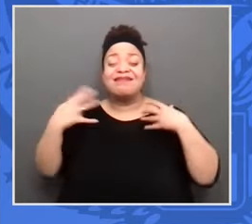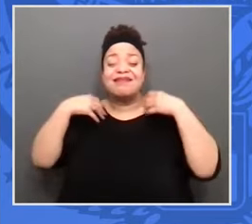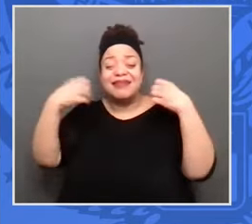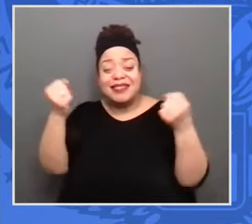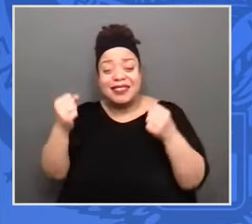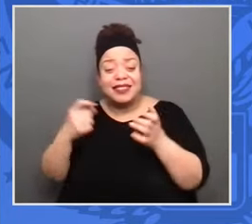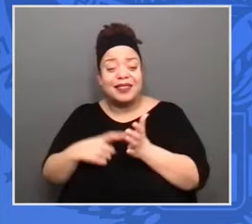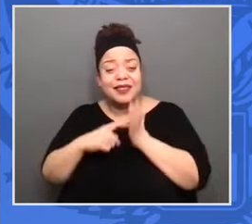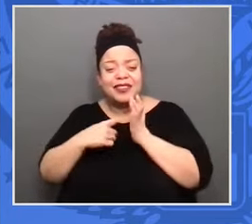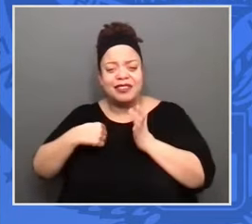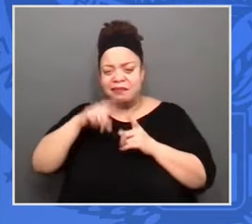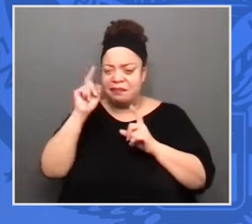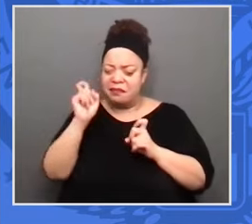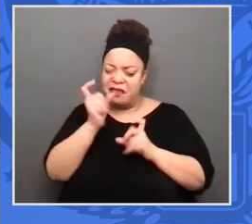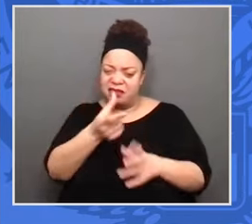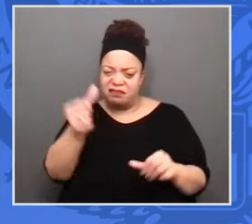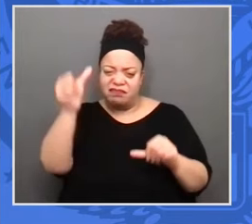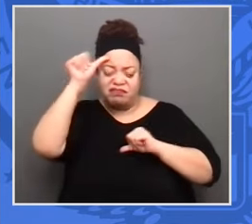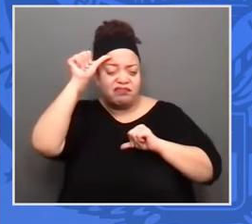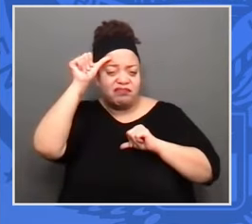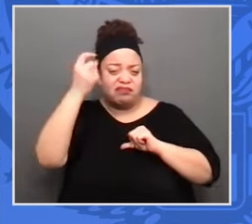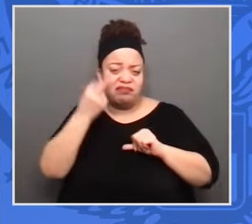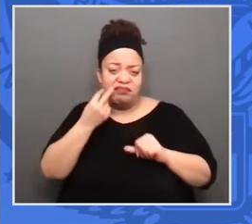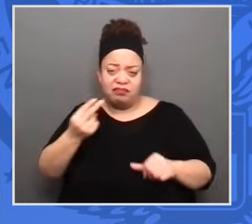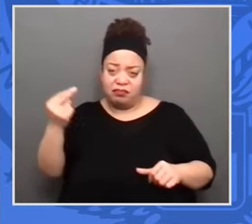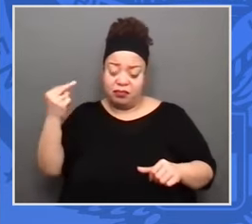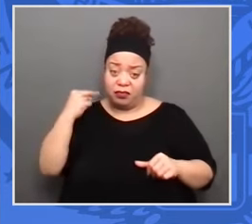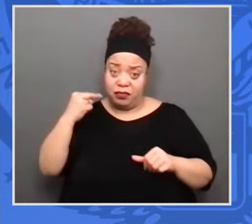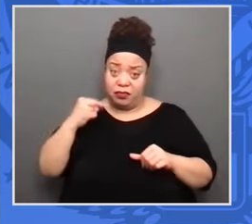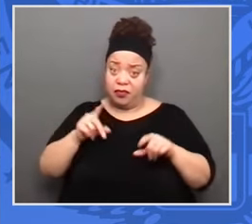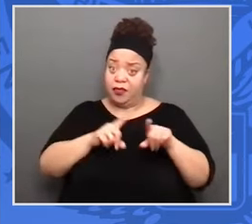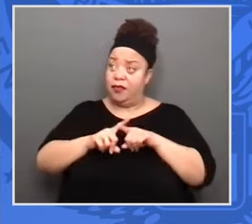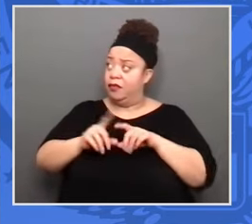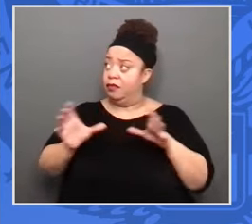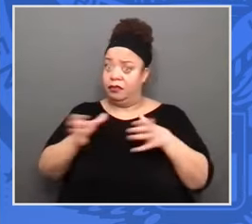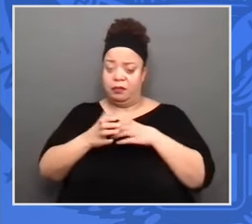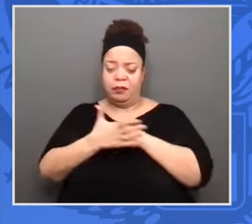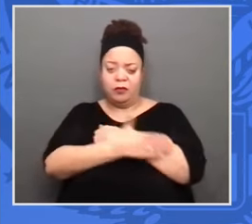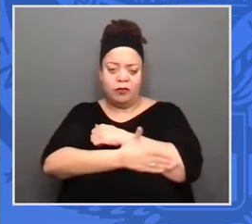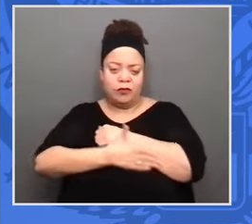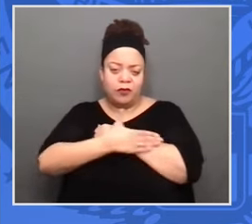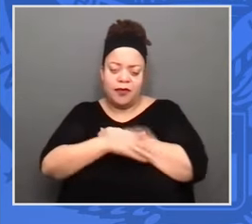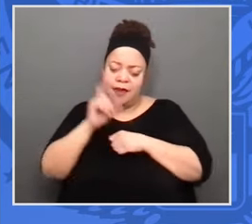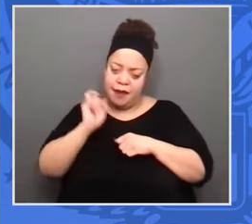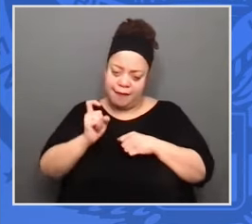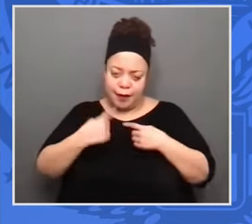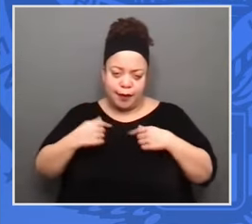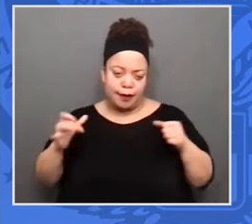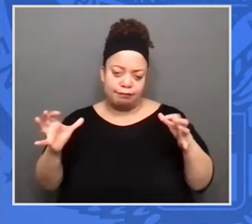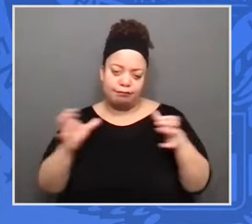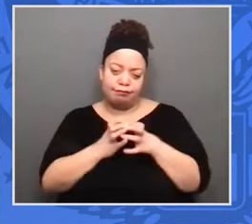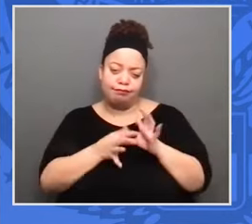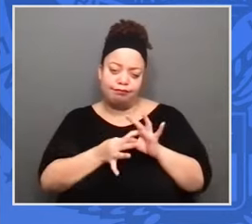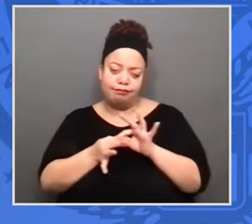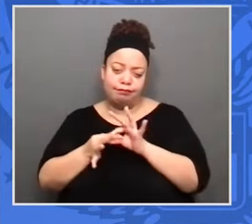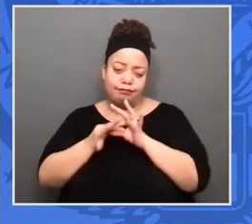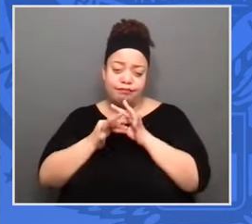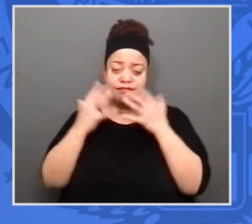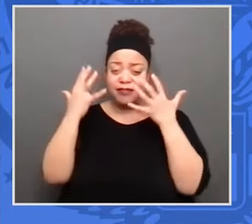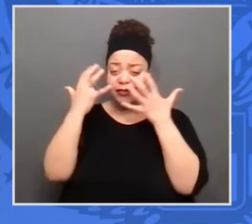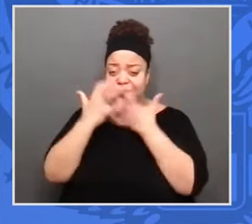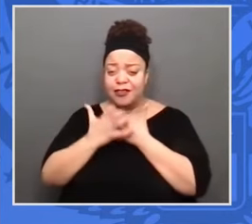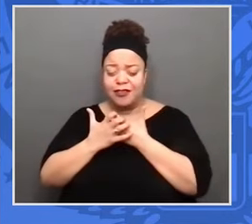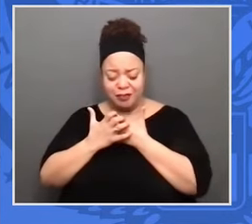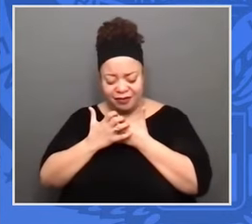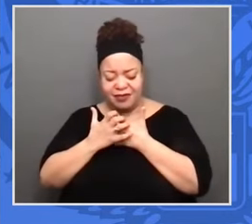as a nation. Let us shine the lights in the darkness along the sacred pool of